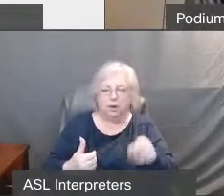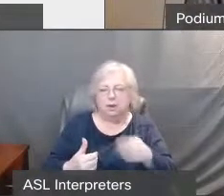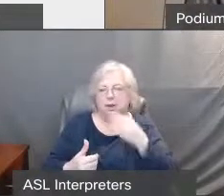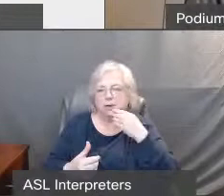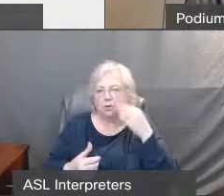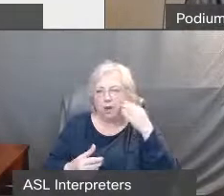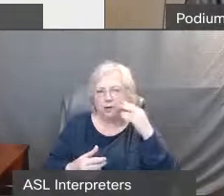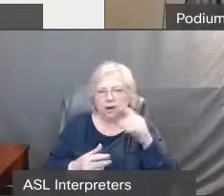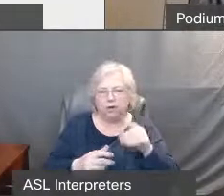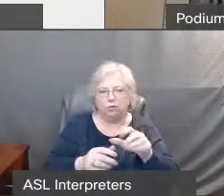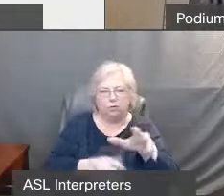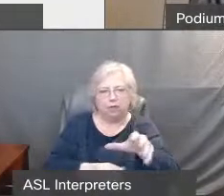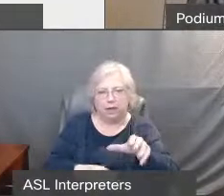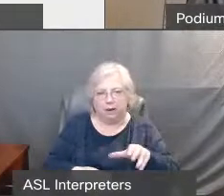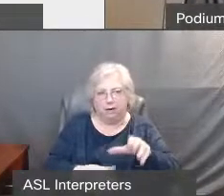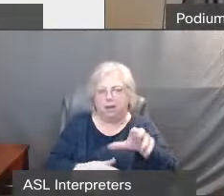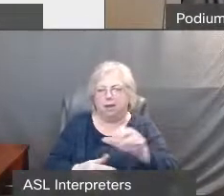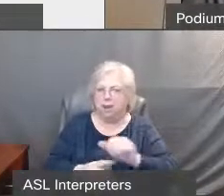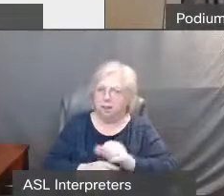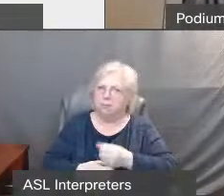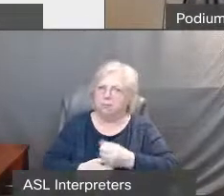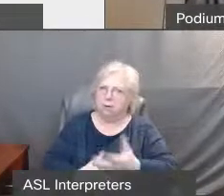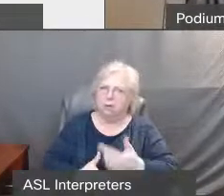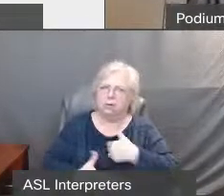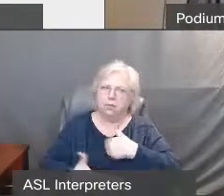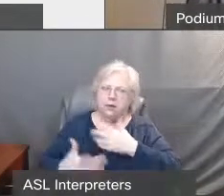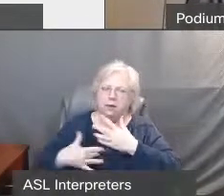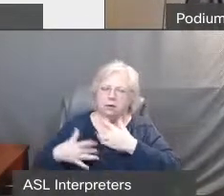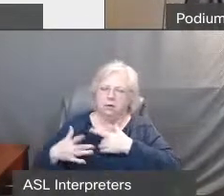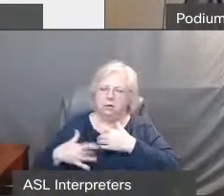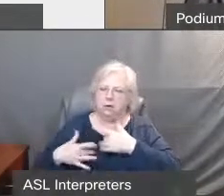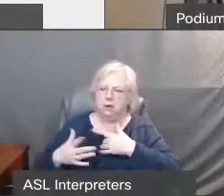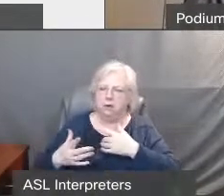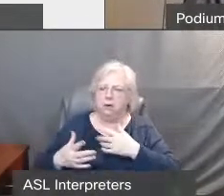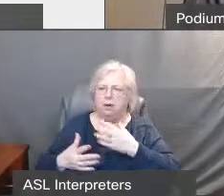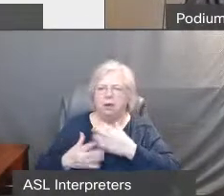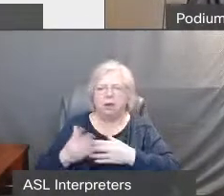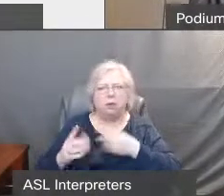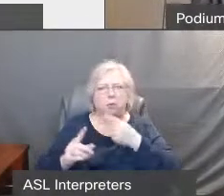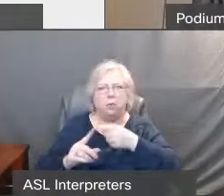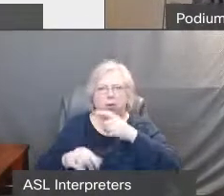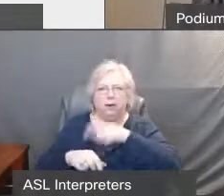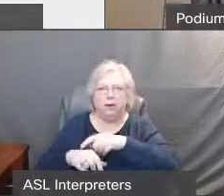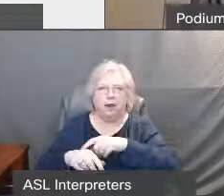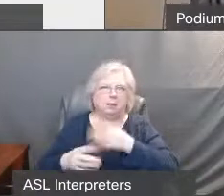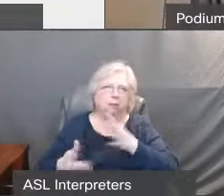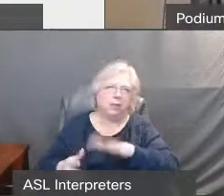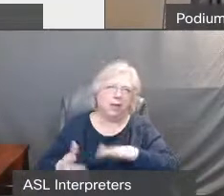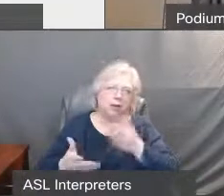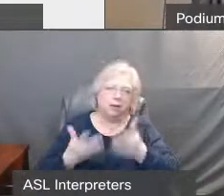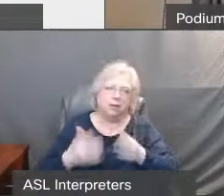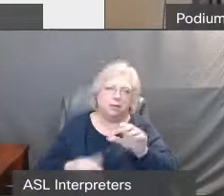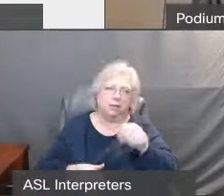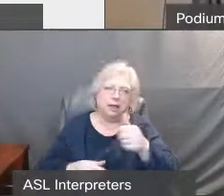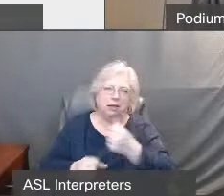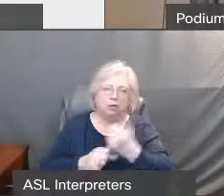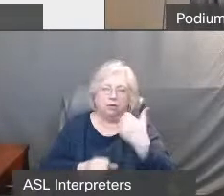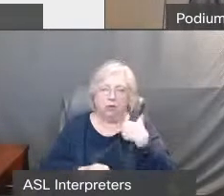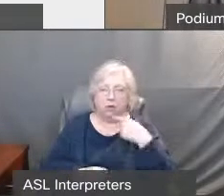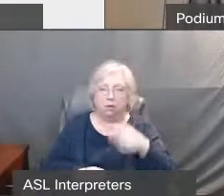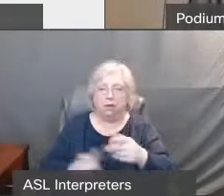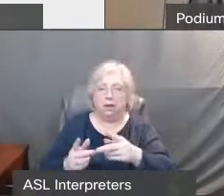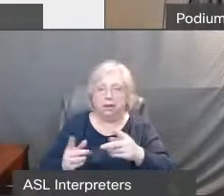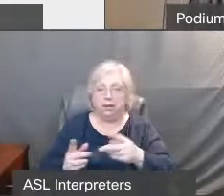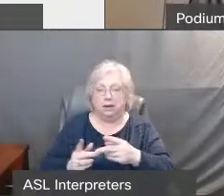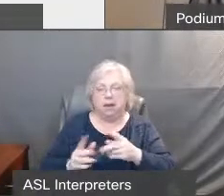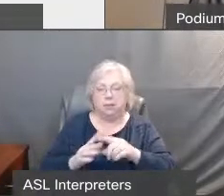residential tract of property that really give me concern. At some point in time, as much as 10 years ago, that site began